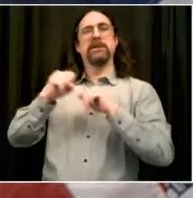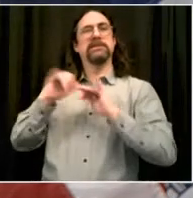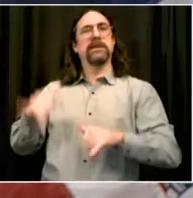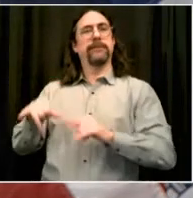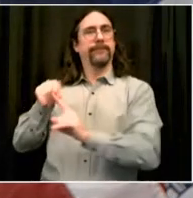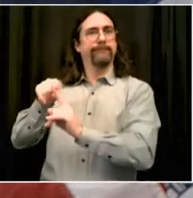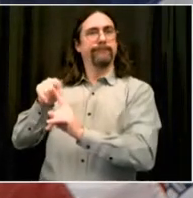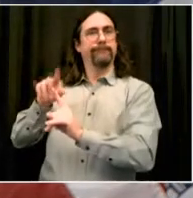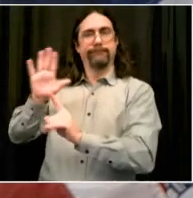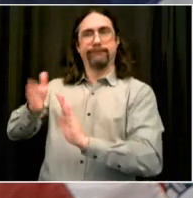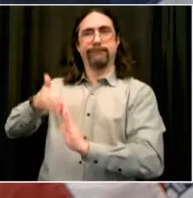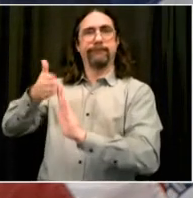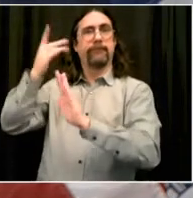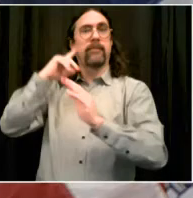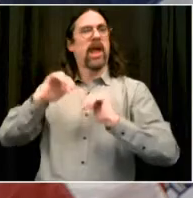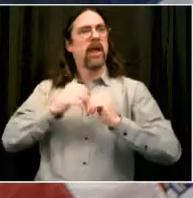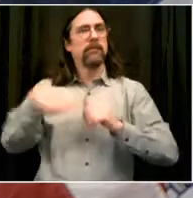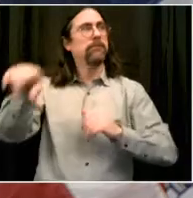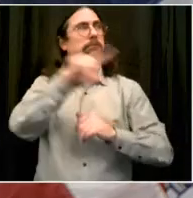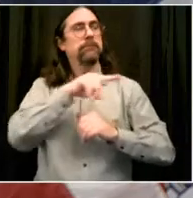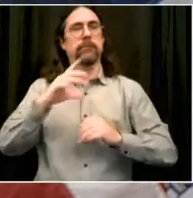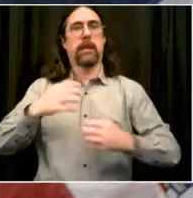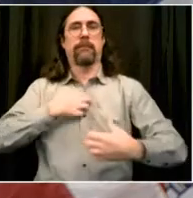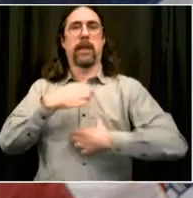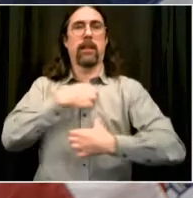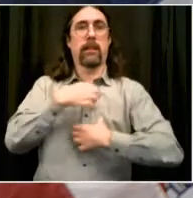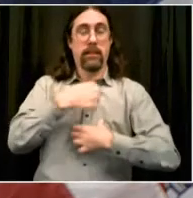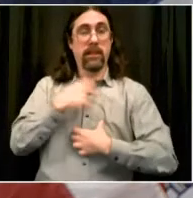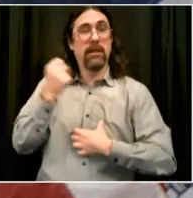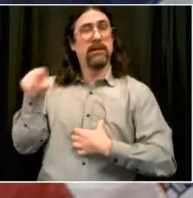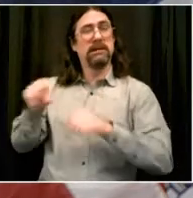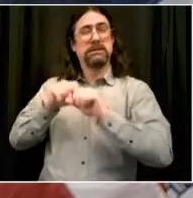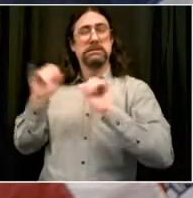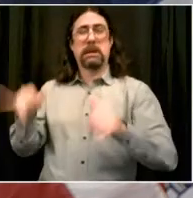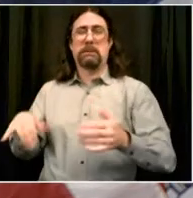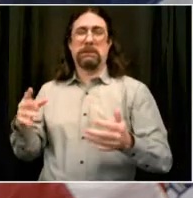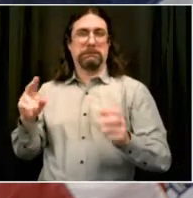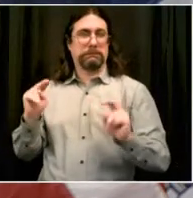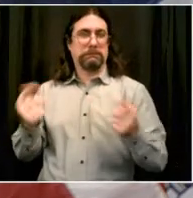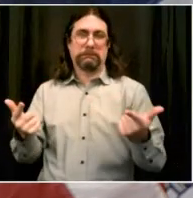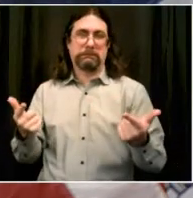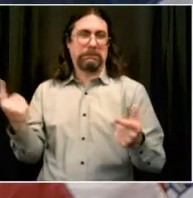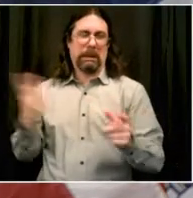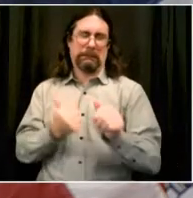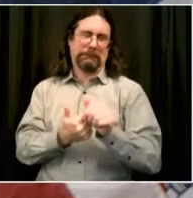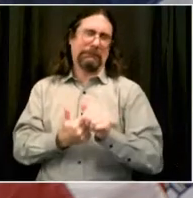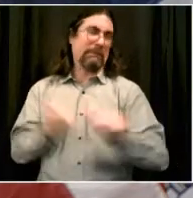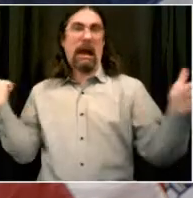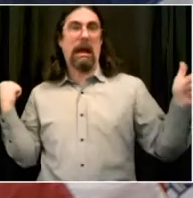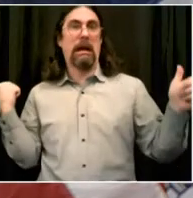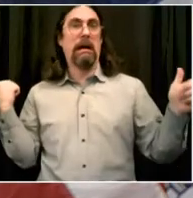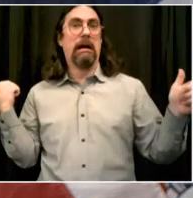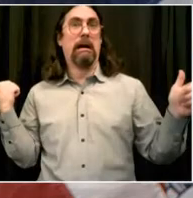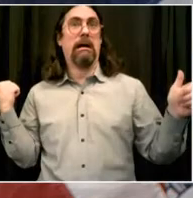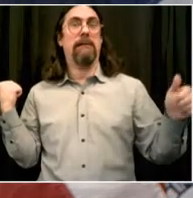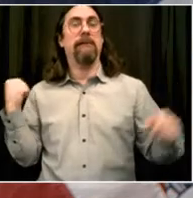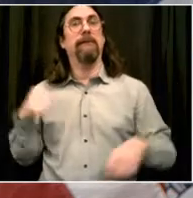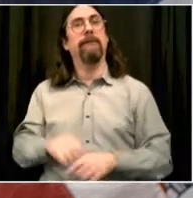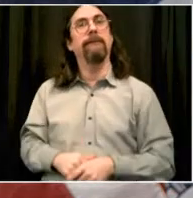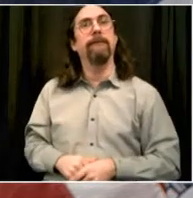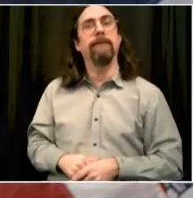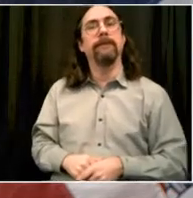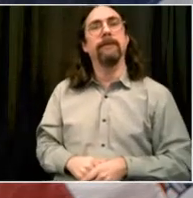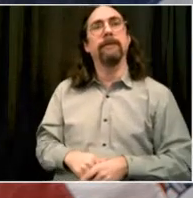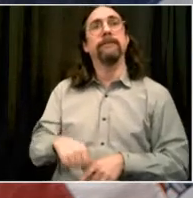requests to get services that have been missed. And I'm wondering if you plan to create some kind of system for that so that